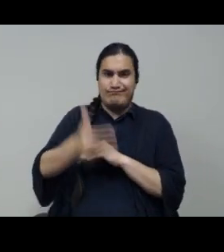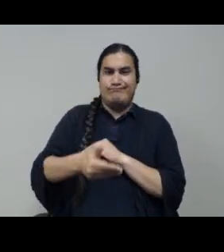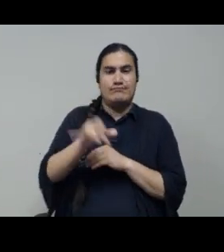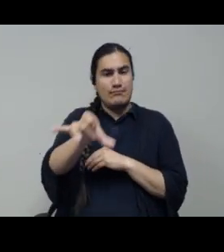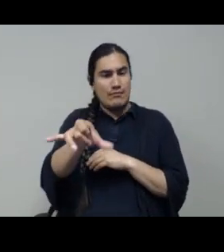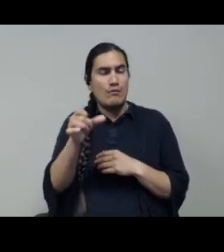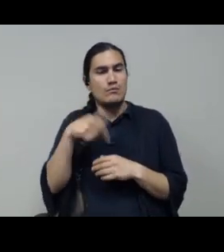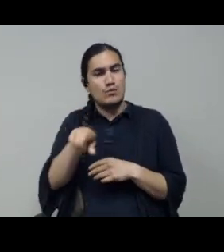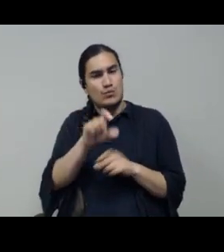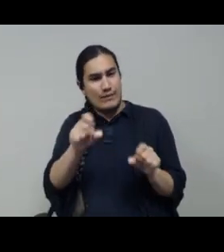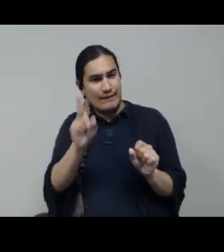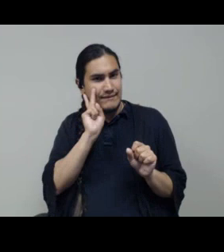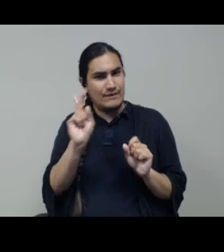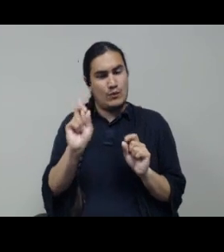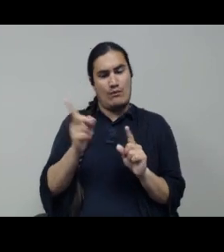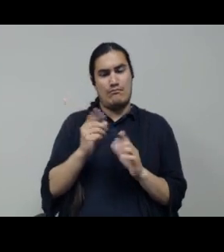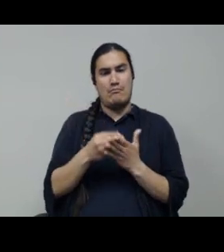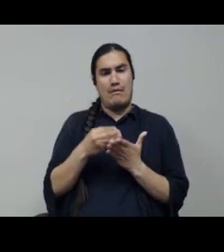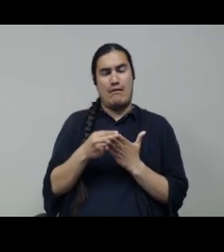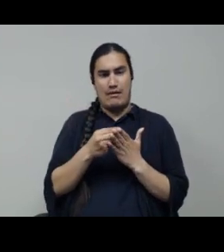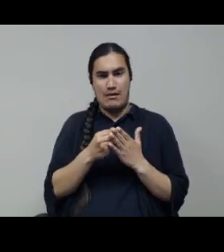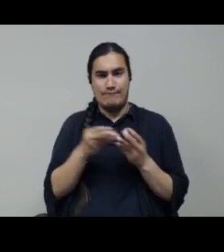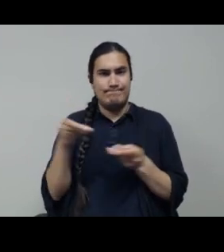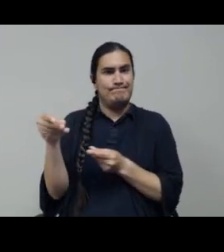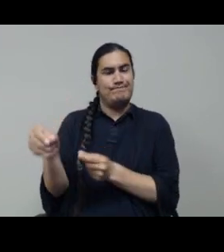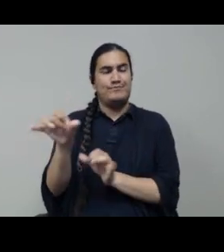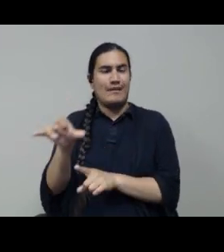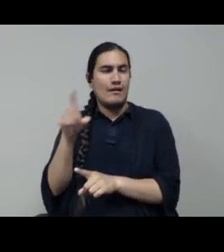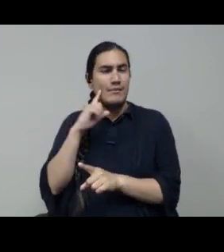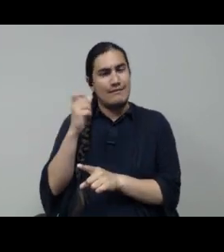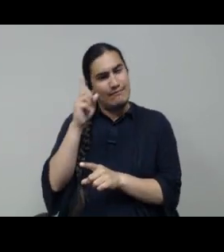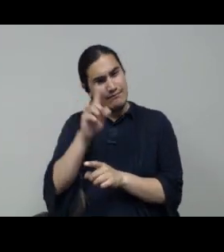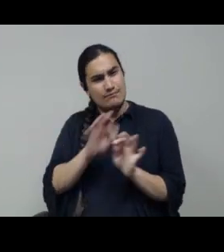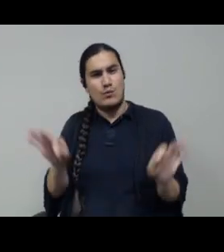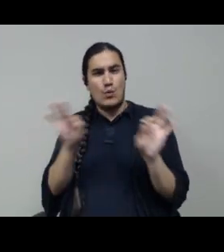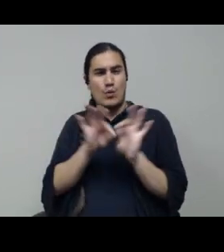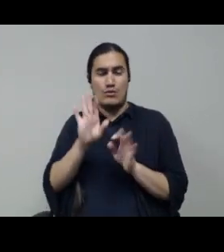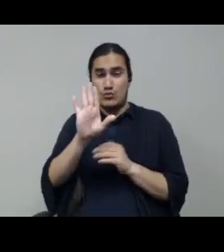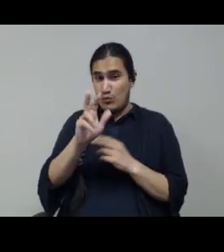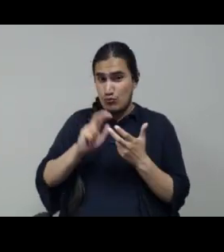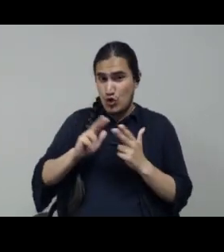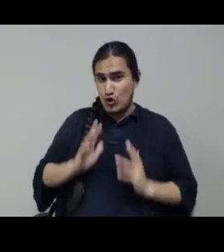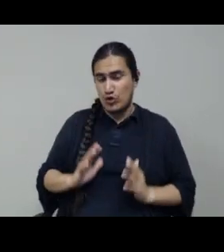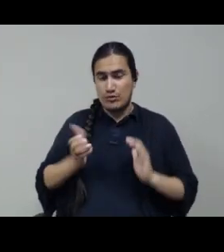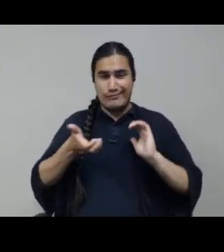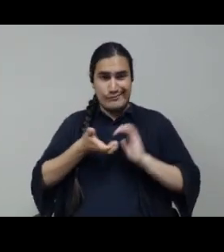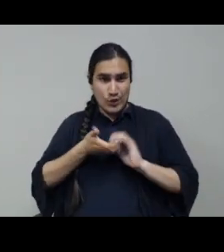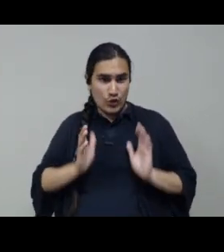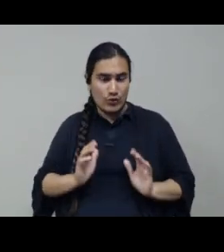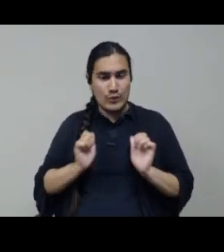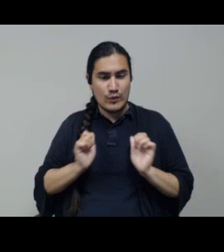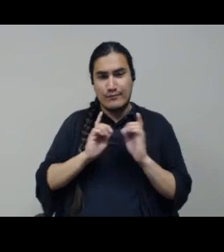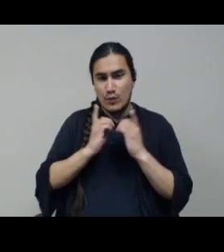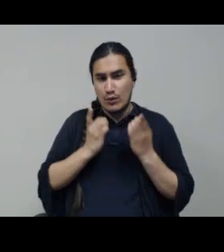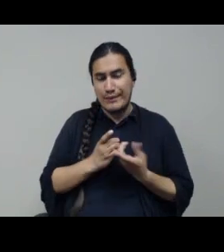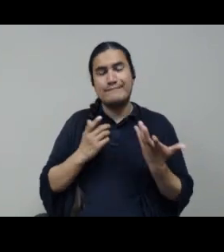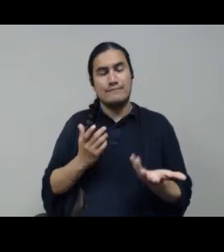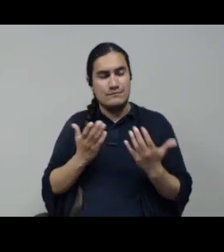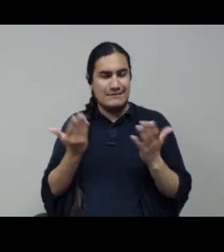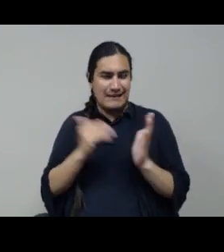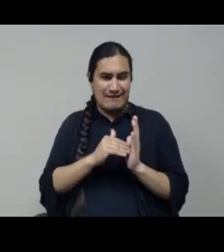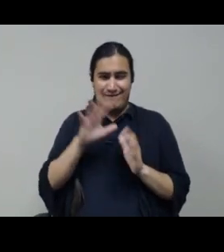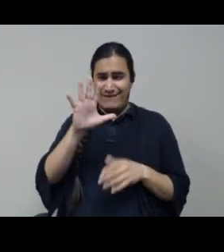see where those dollars are going and what those investments are, because I think it's really critical as your partner and partner with the department. And again, over